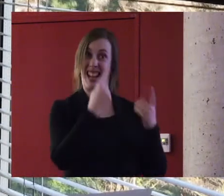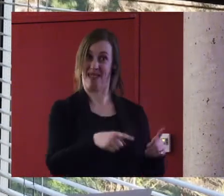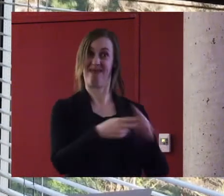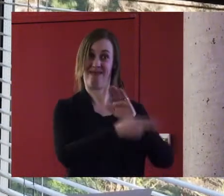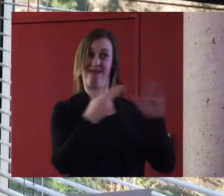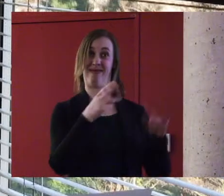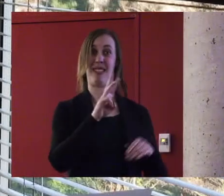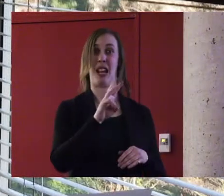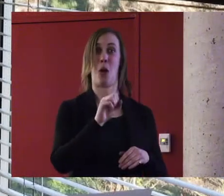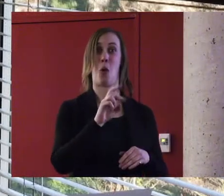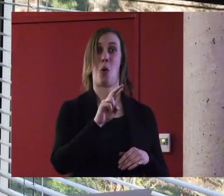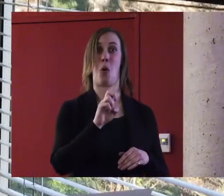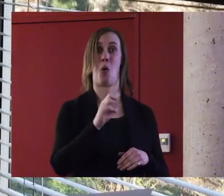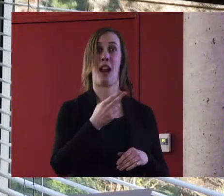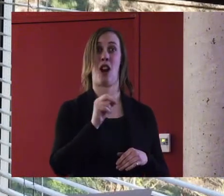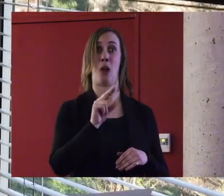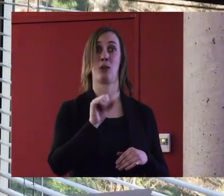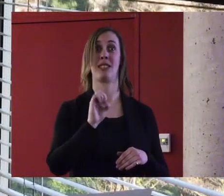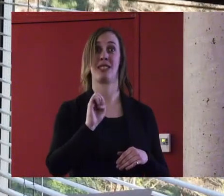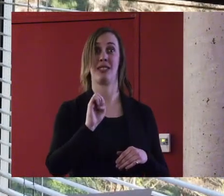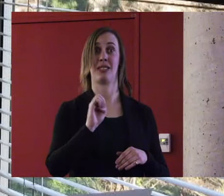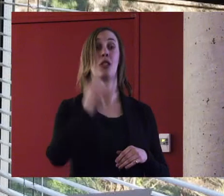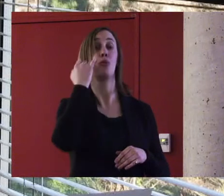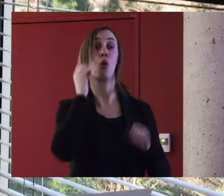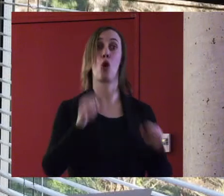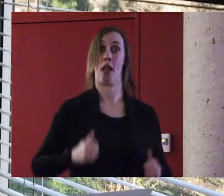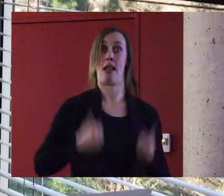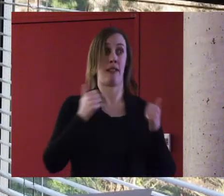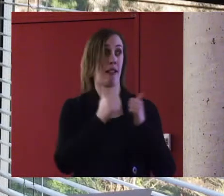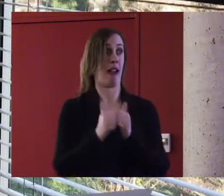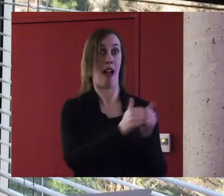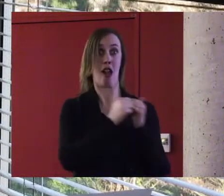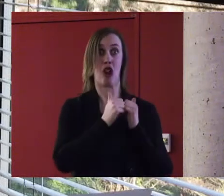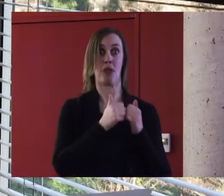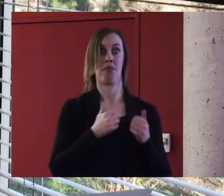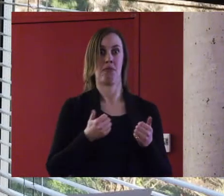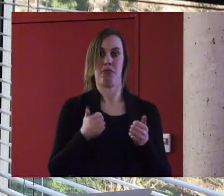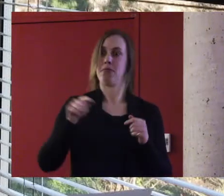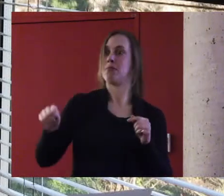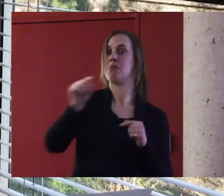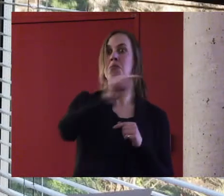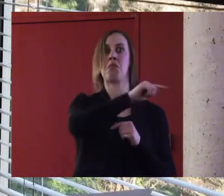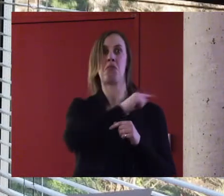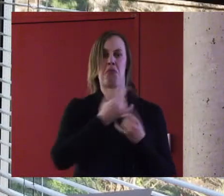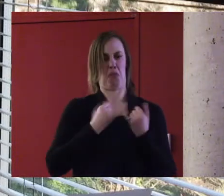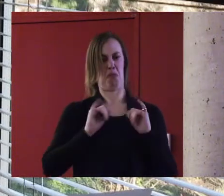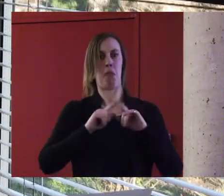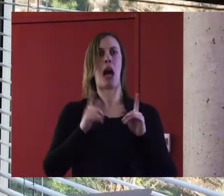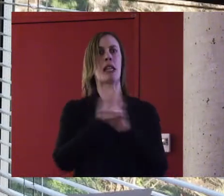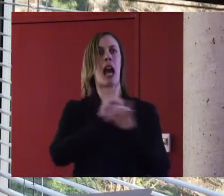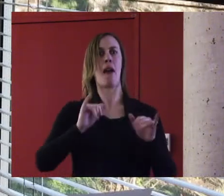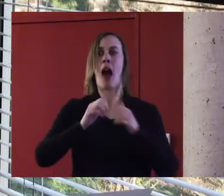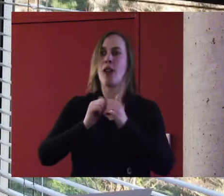to live with others, been able to share the care they needed while living autonomously, to manage their own staff and to be part